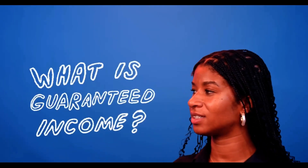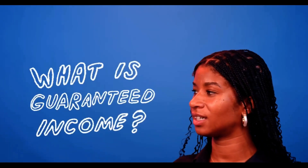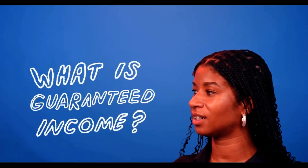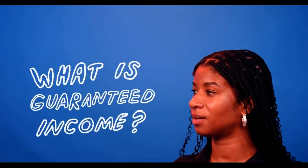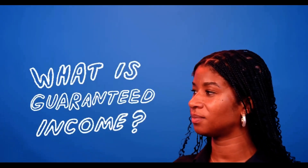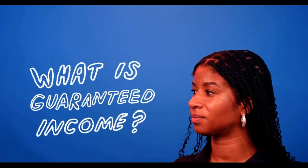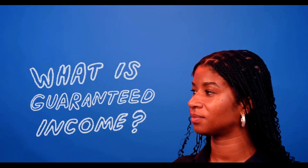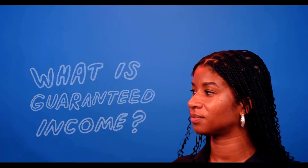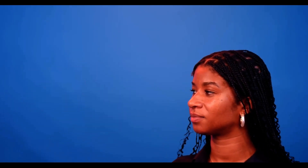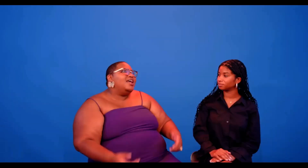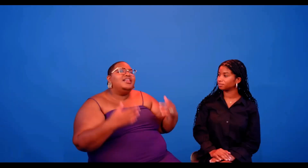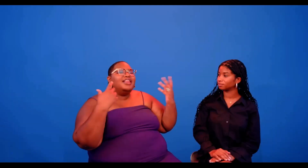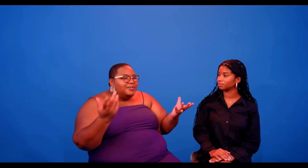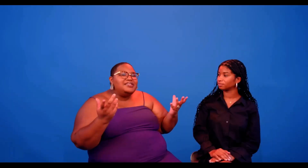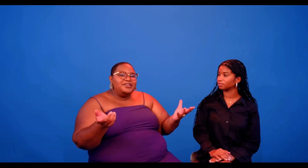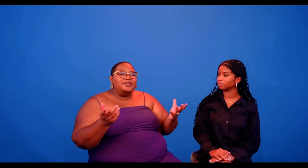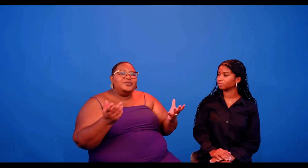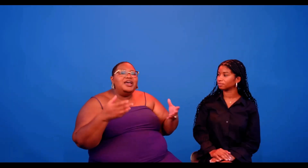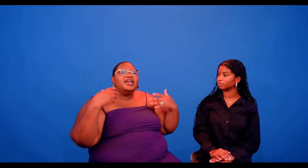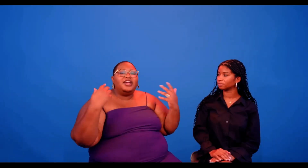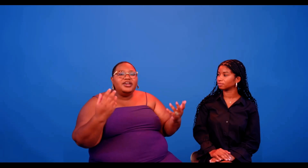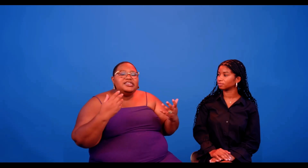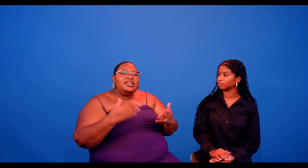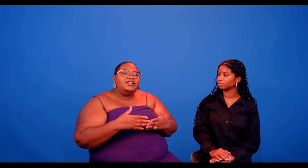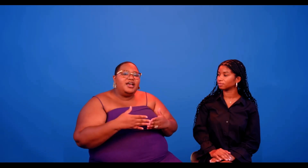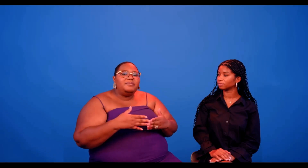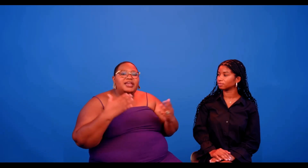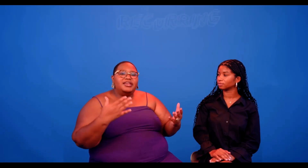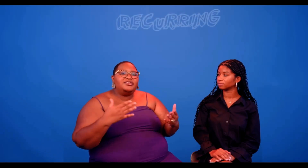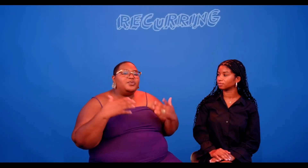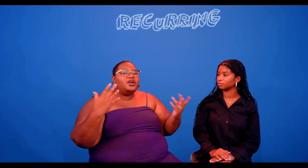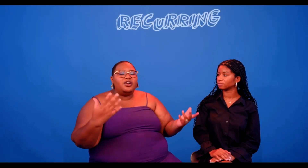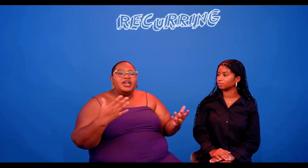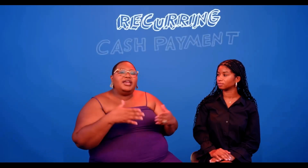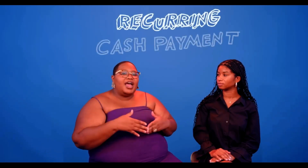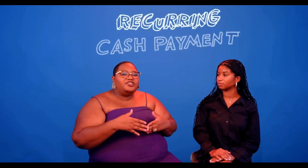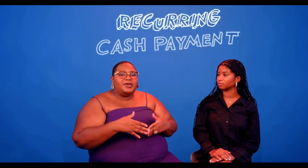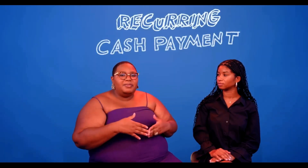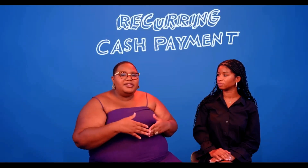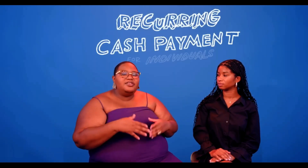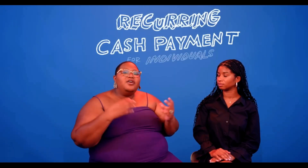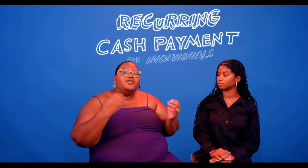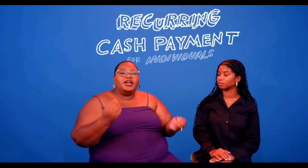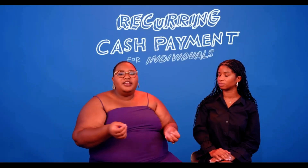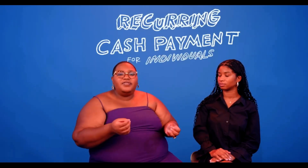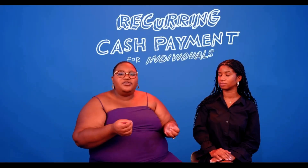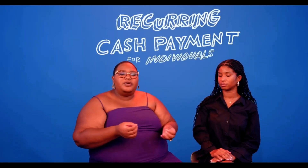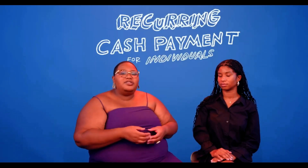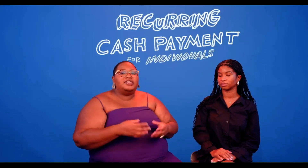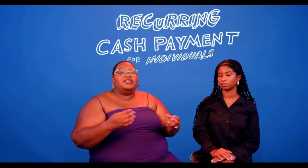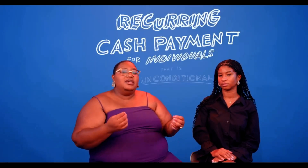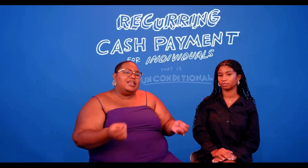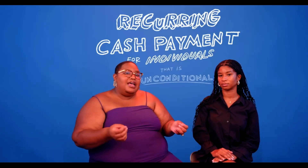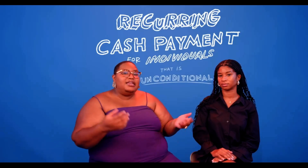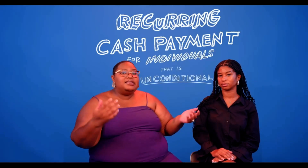is guaranteed income? Let me tell you, guaranteed income is recurring cash payments for